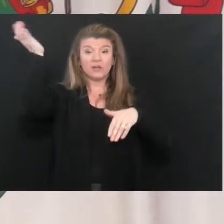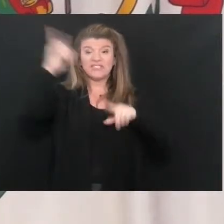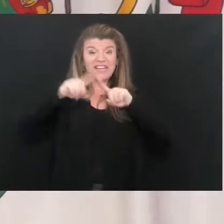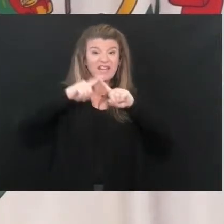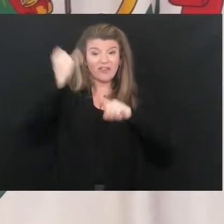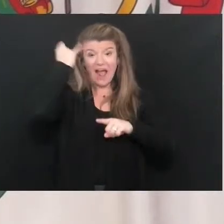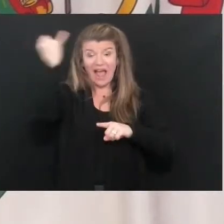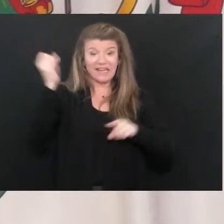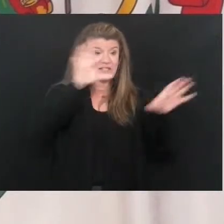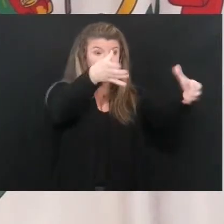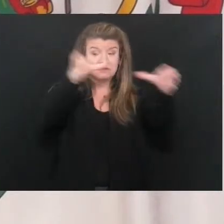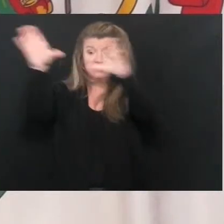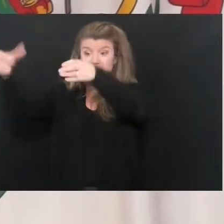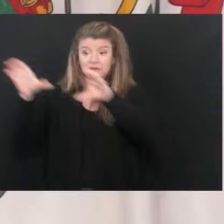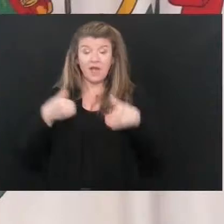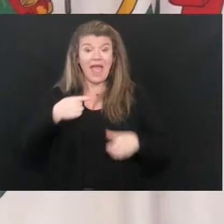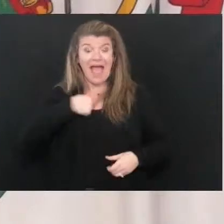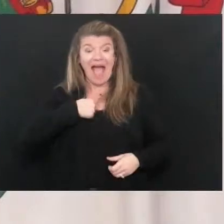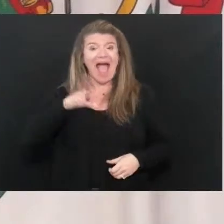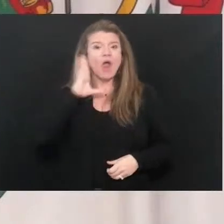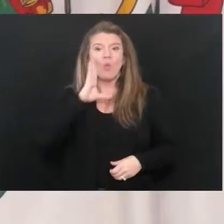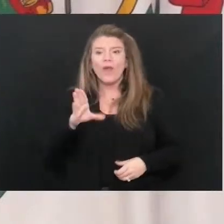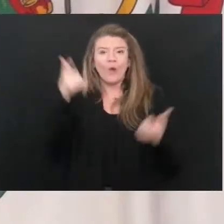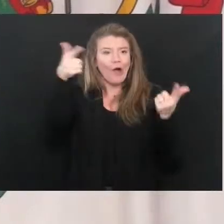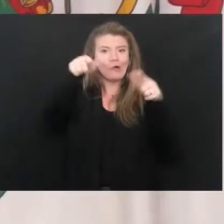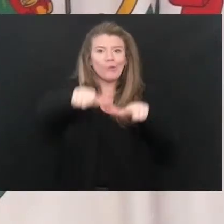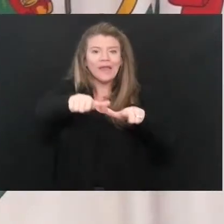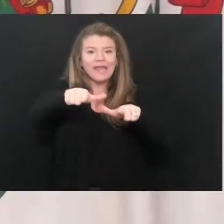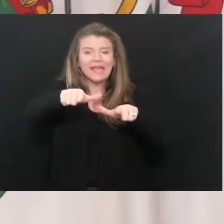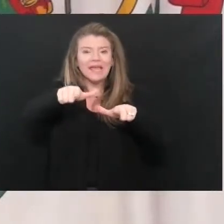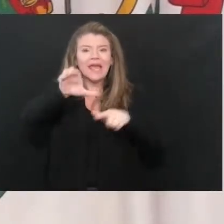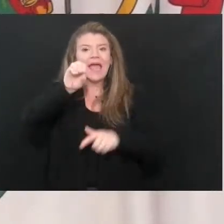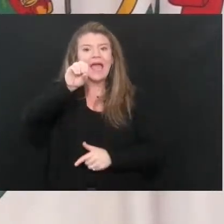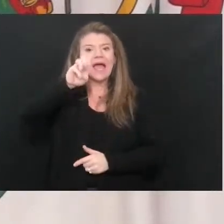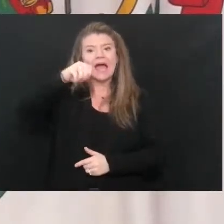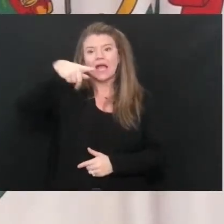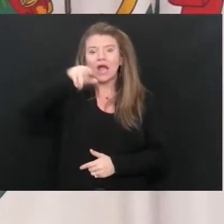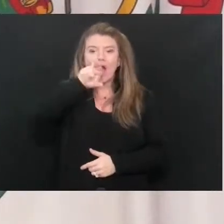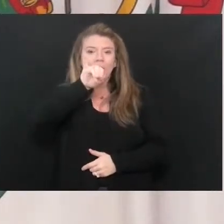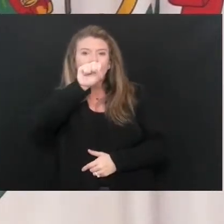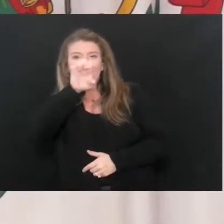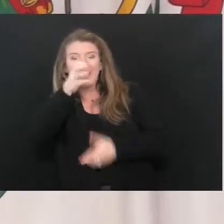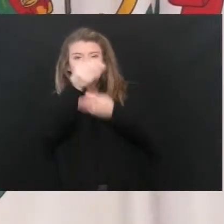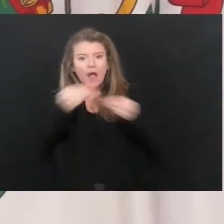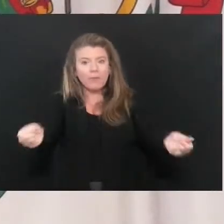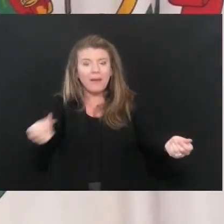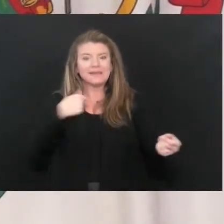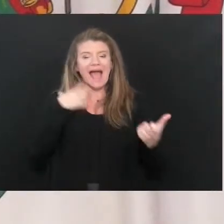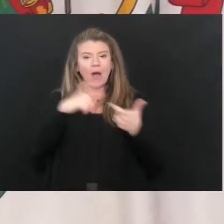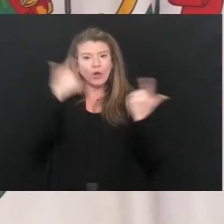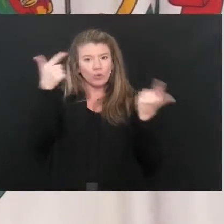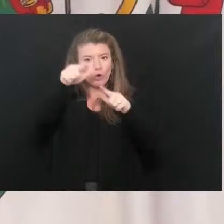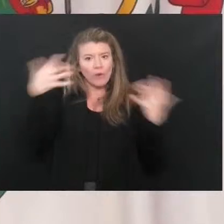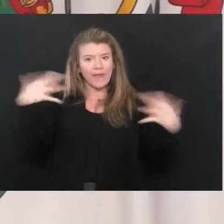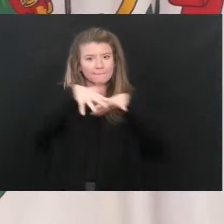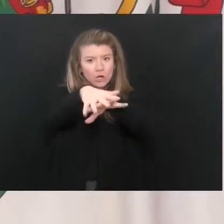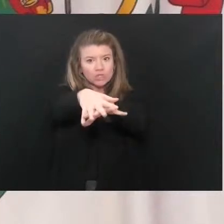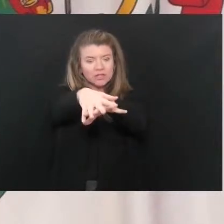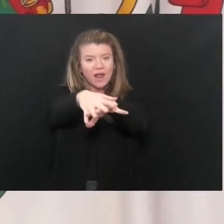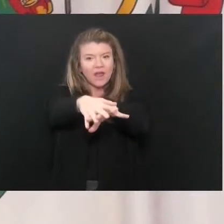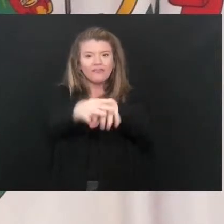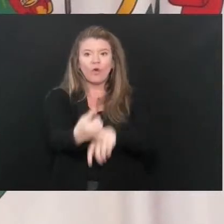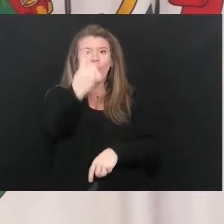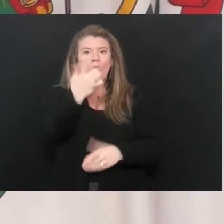I'm perfectly willing to compromise in every way on my stuff. I've said it 1,000,000 times, and with